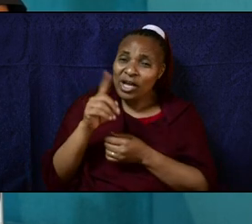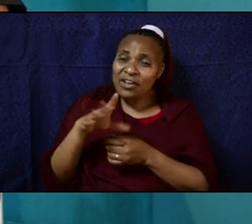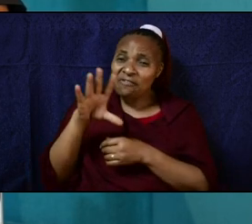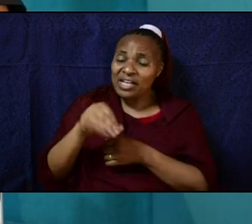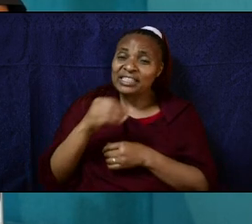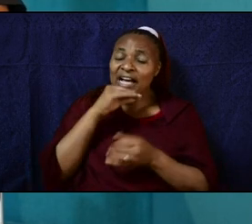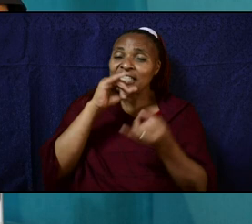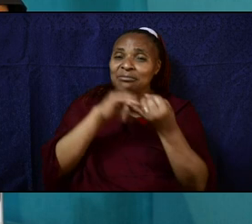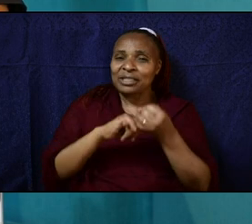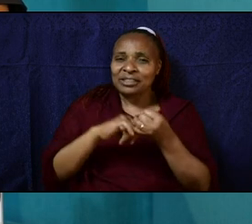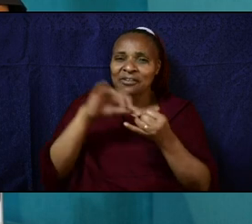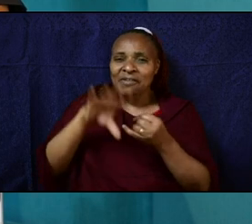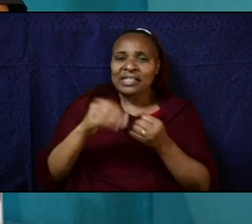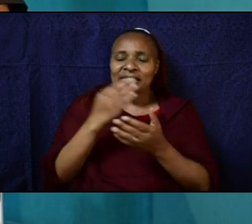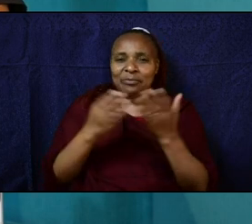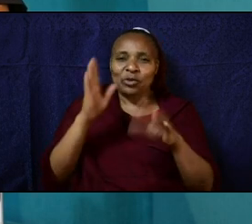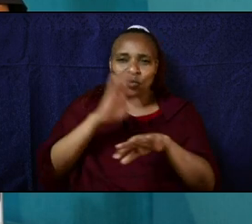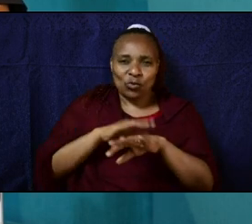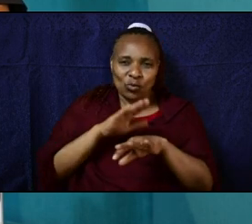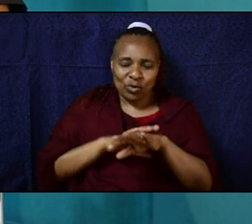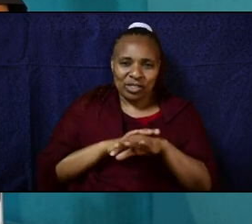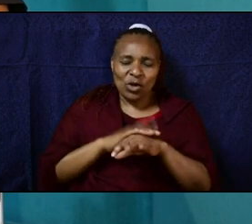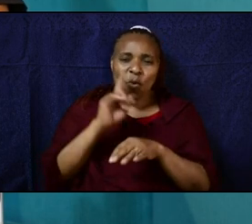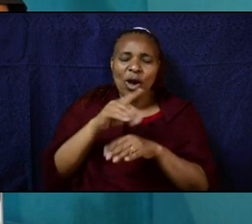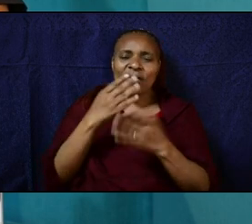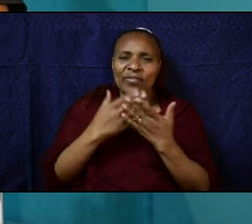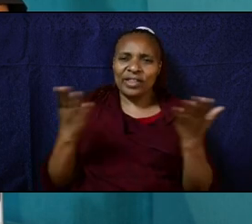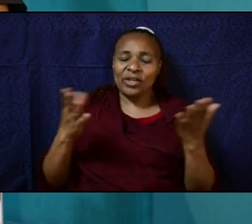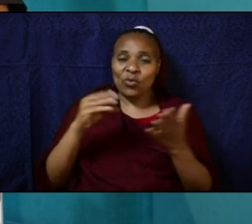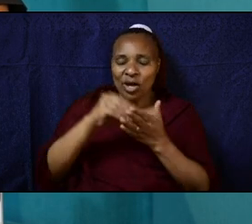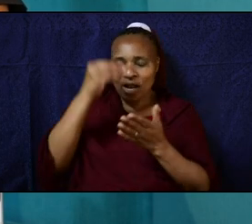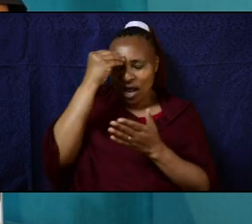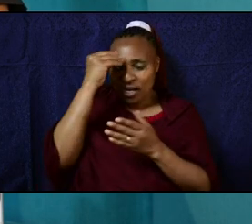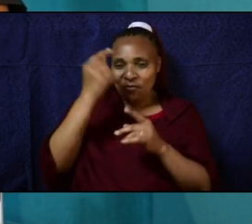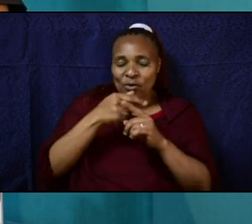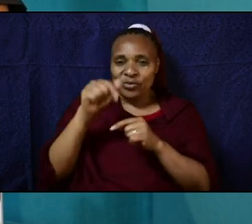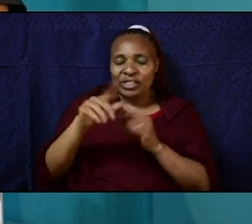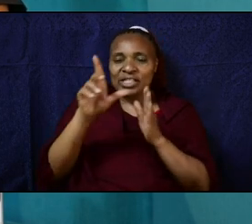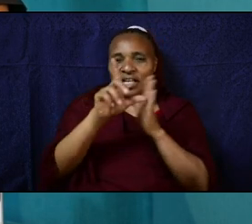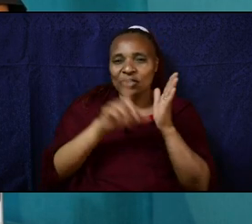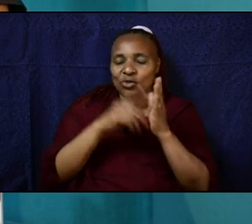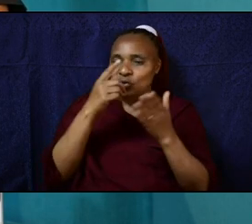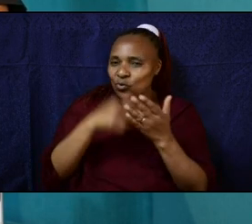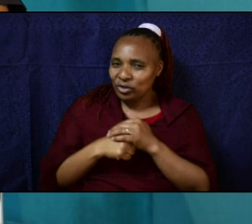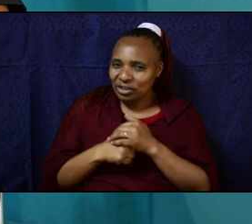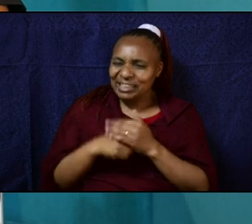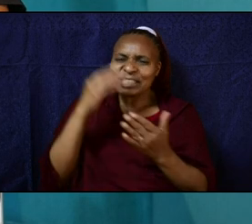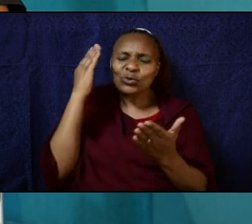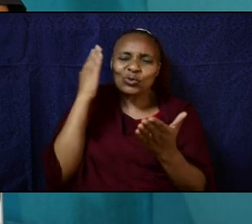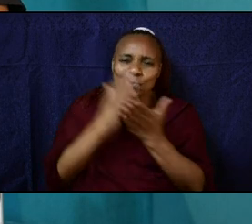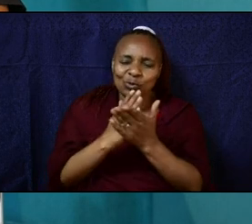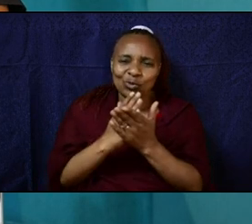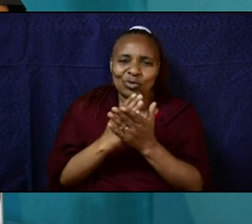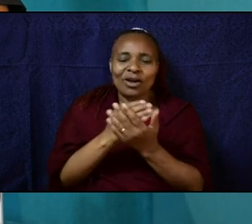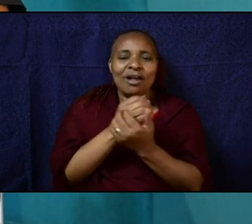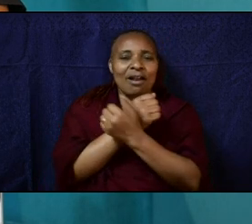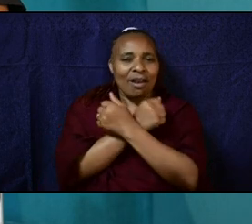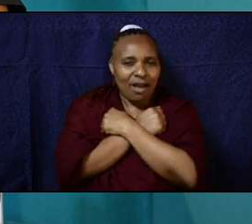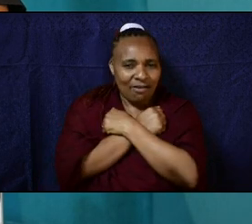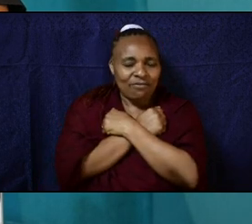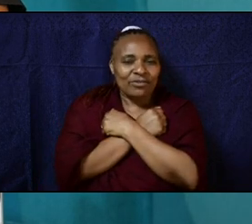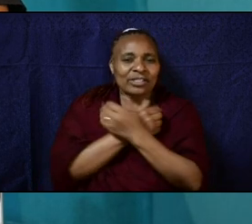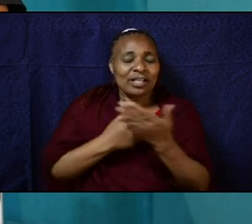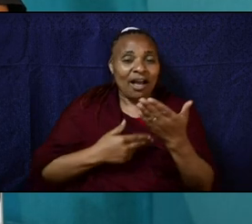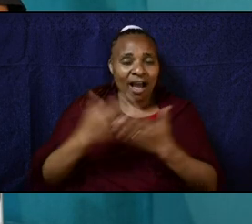also finds something good, right? And one thing that we are learning from this lesson is that true love is a high and